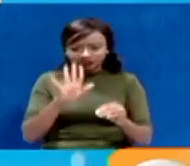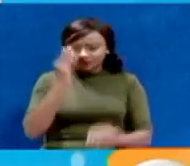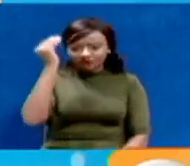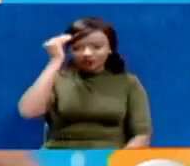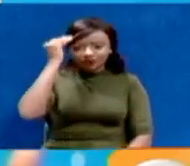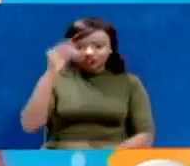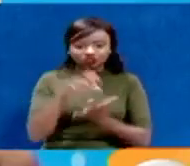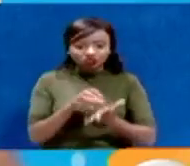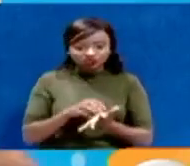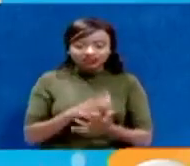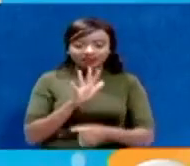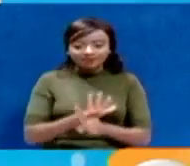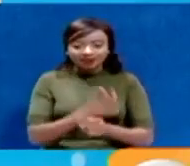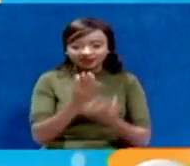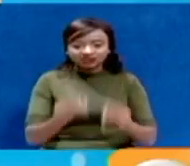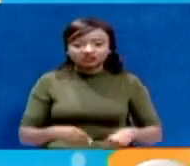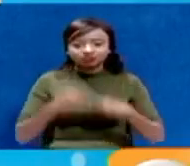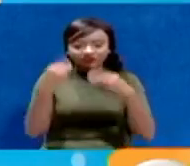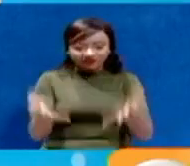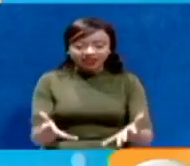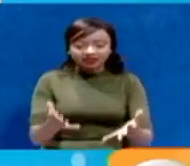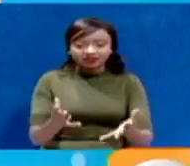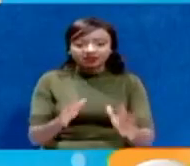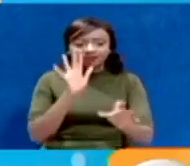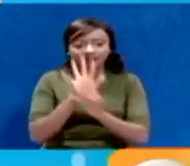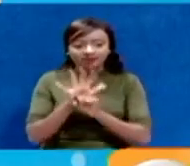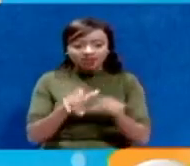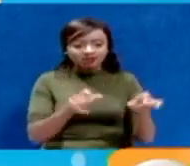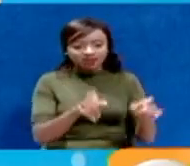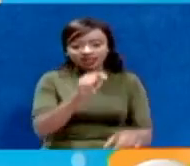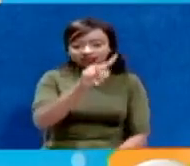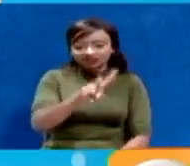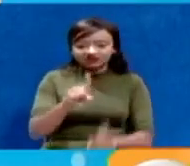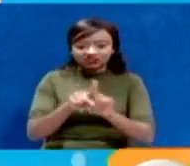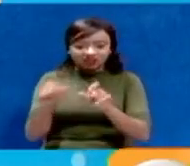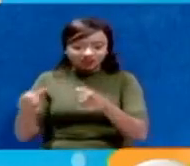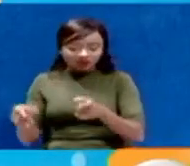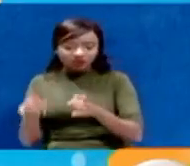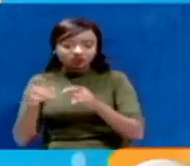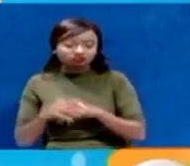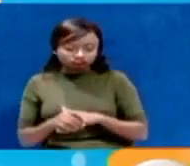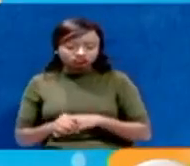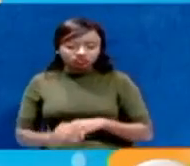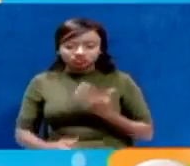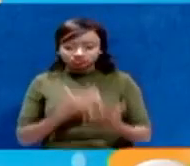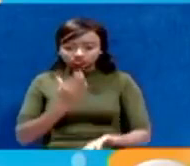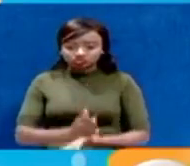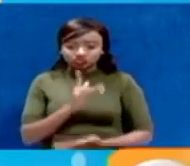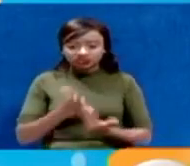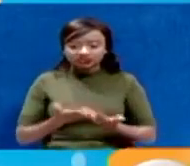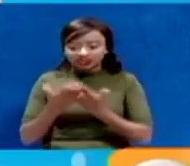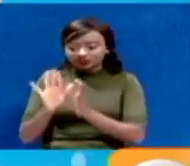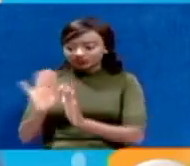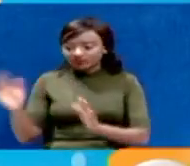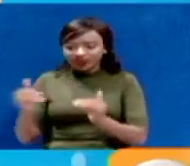content, a lot of that is being provided by the broadcast media, both TV and radio. And that is really helping the